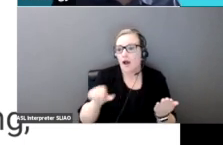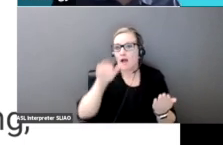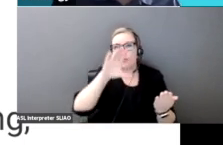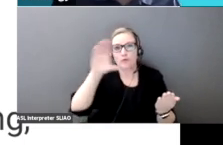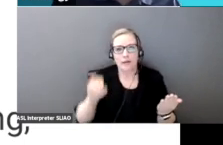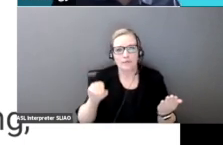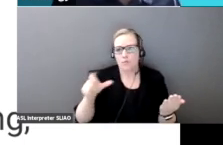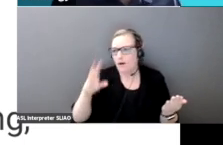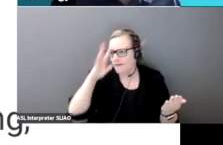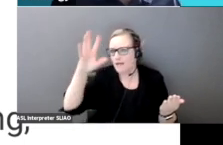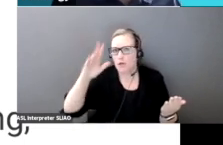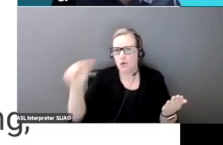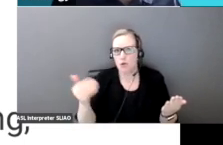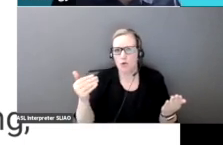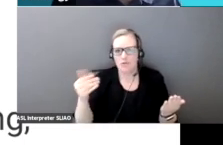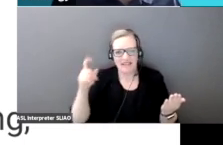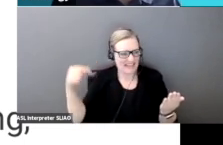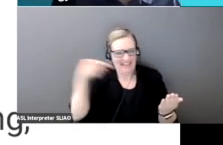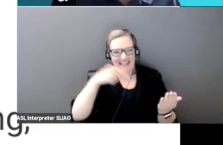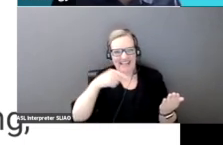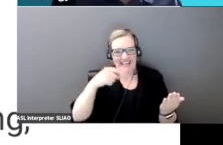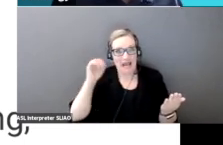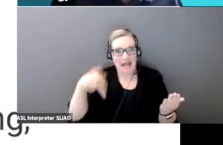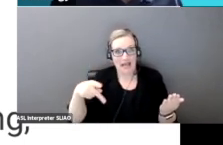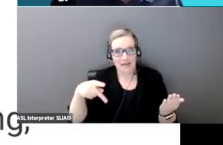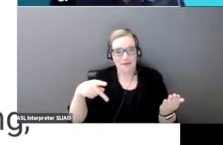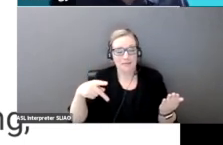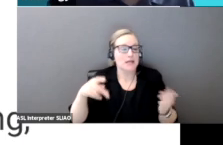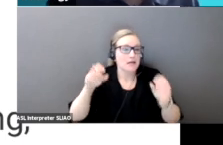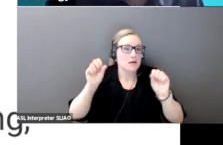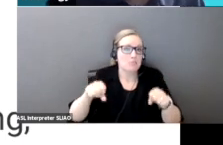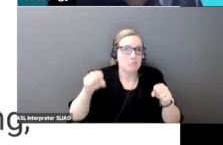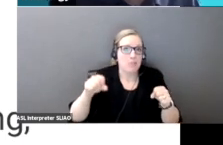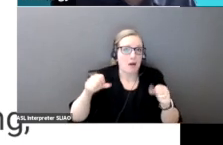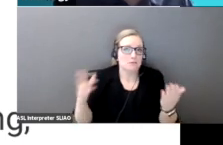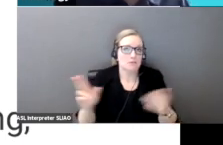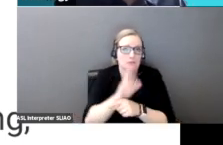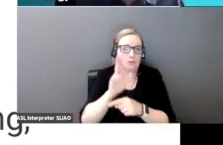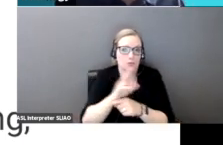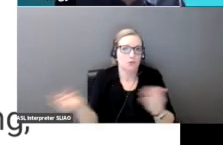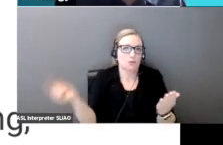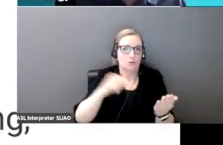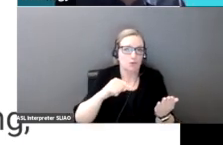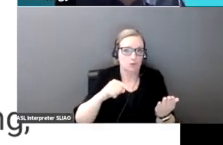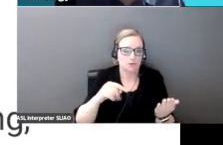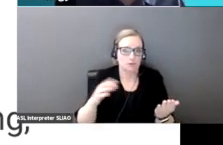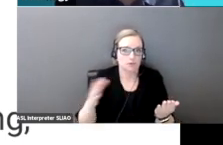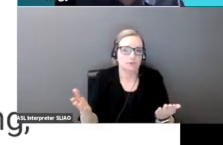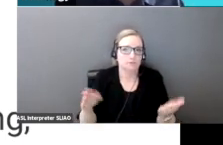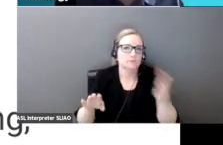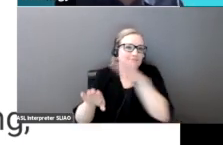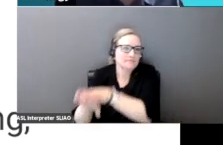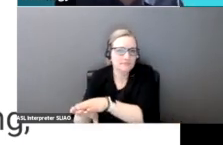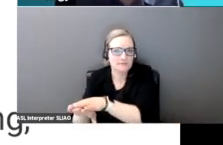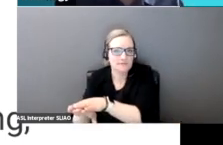your invention. So keep that in mind. And often the invention as claimed in the patent is not the